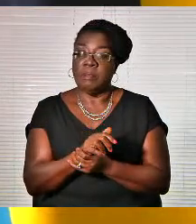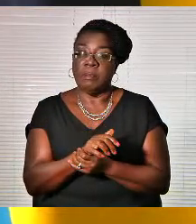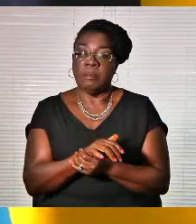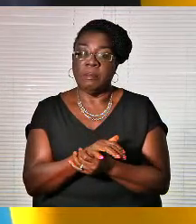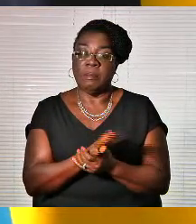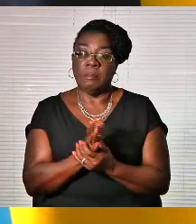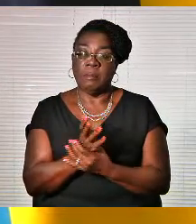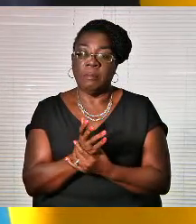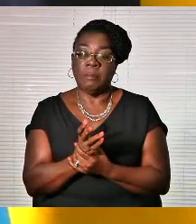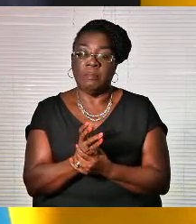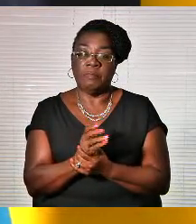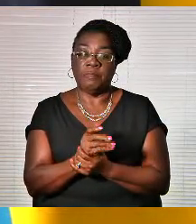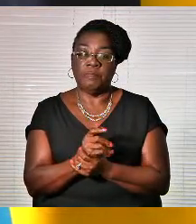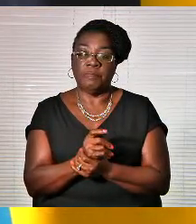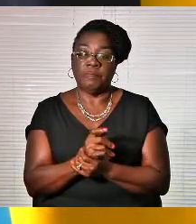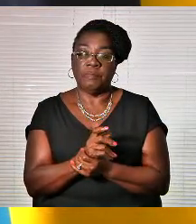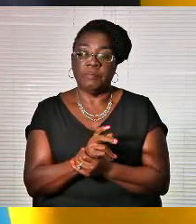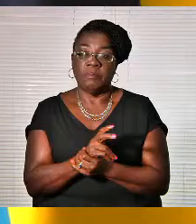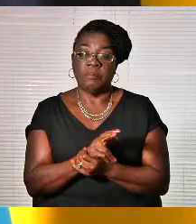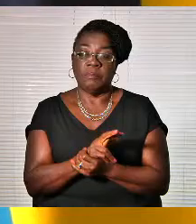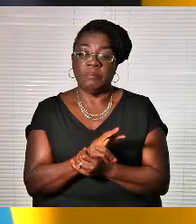for us to answer?